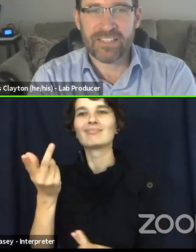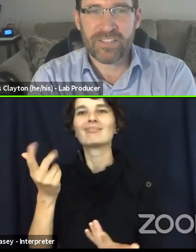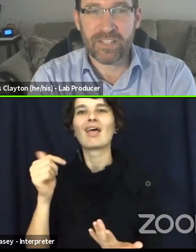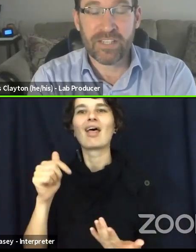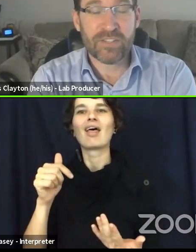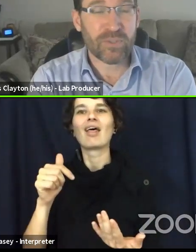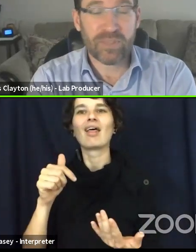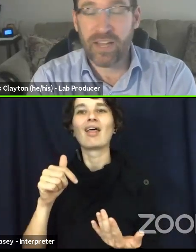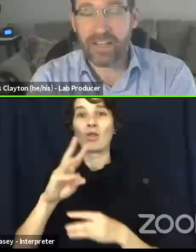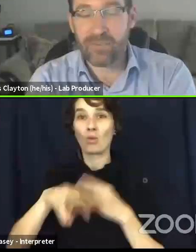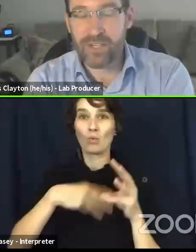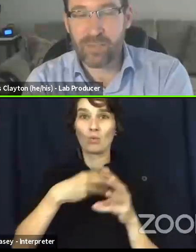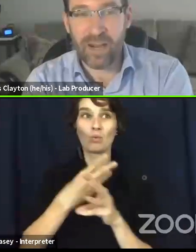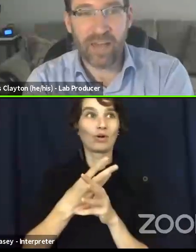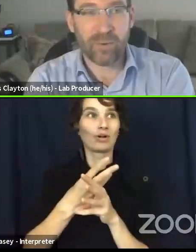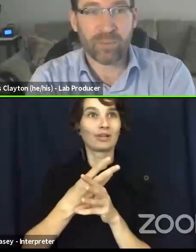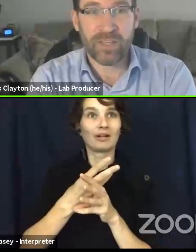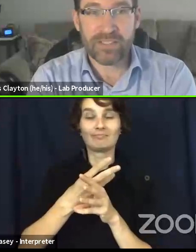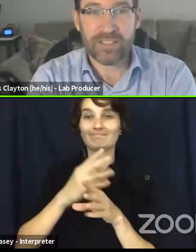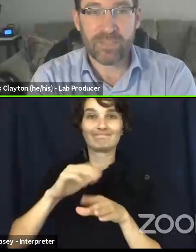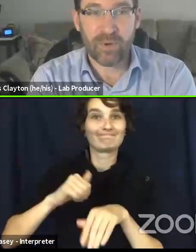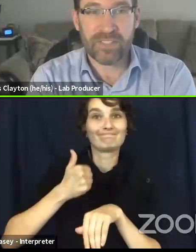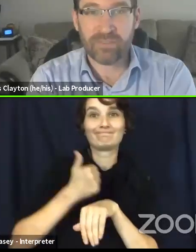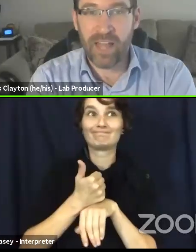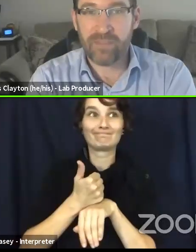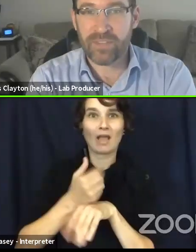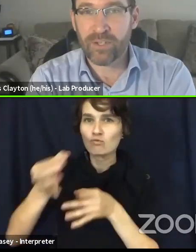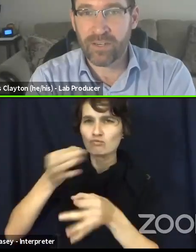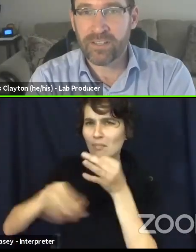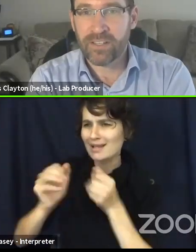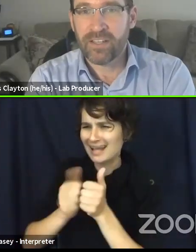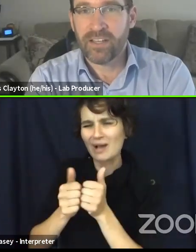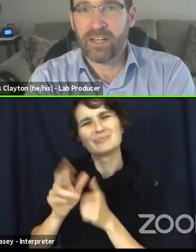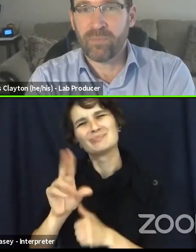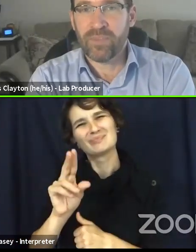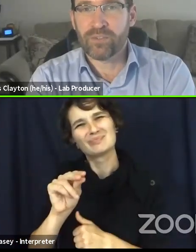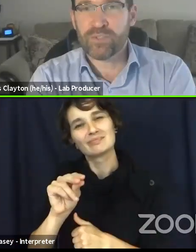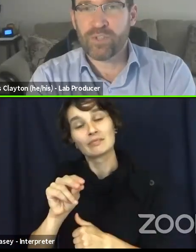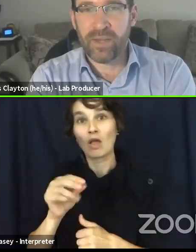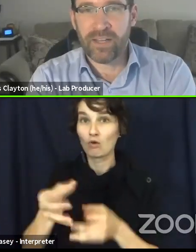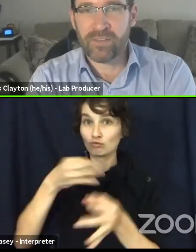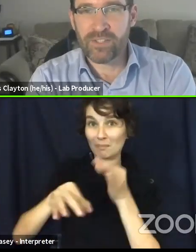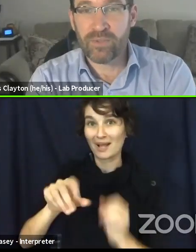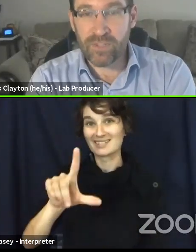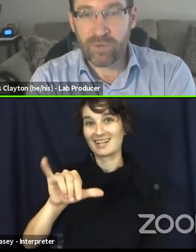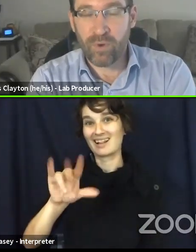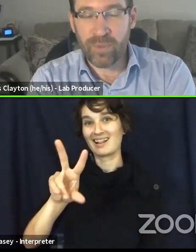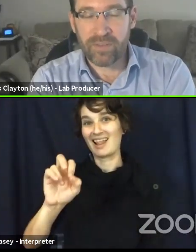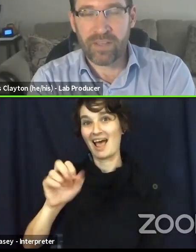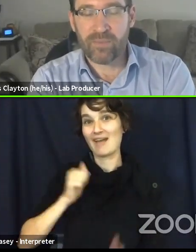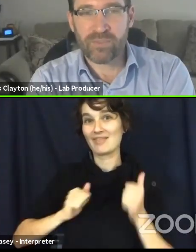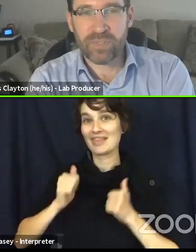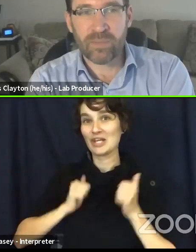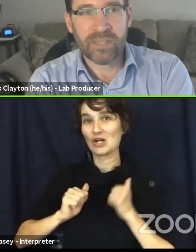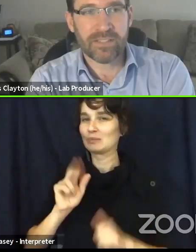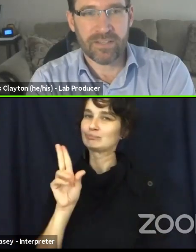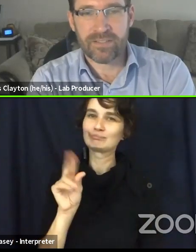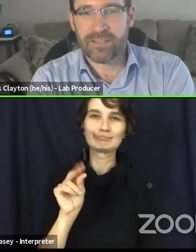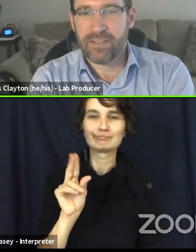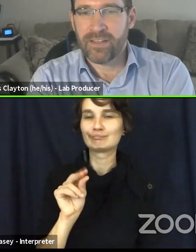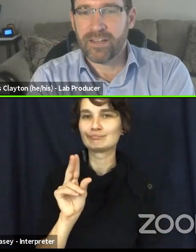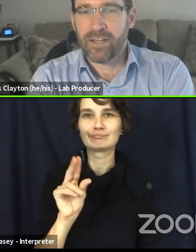that existed. And it's certainly not a conversation about how do we replace the experience of live theater that drew so many of us to this art form and have made us really